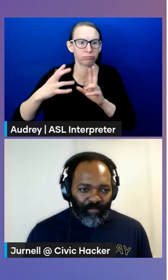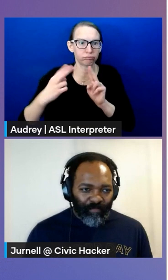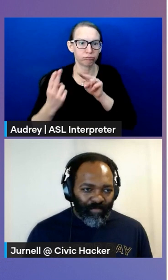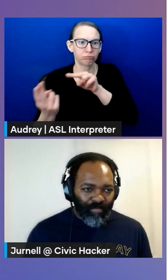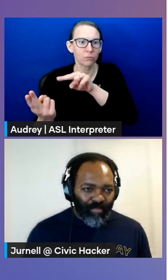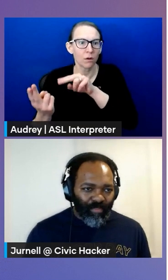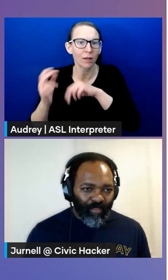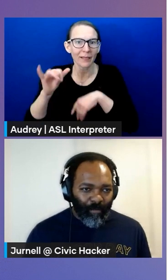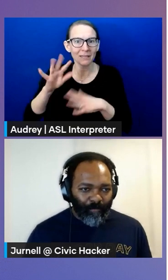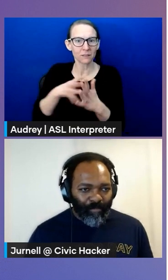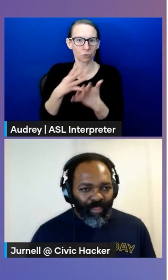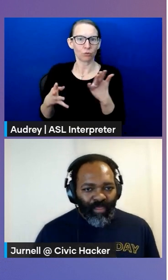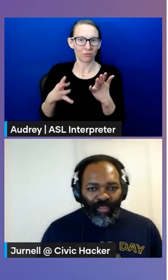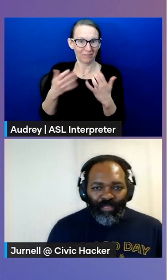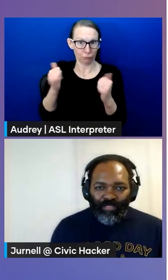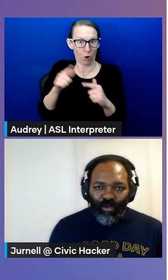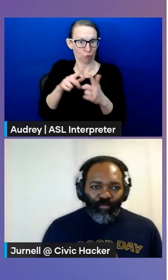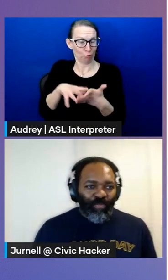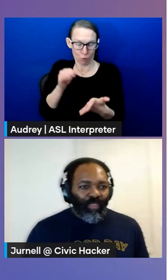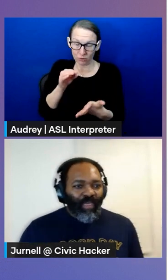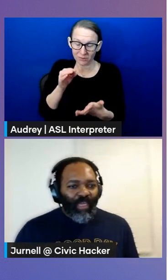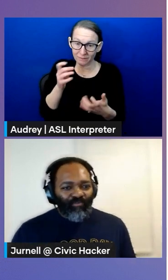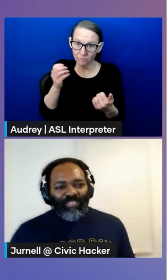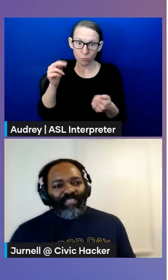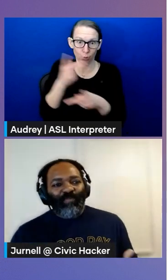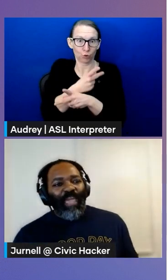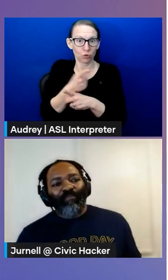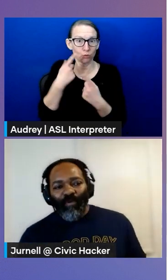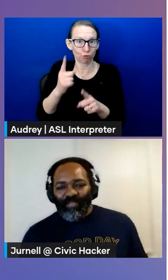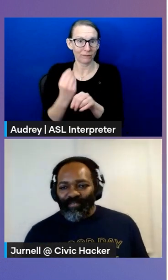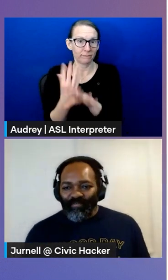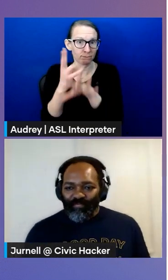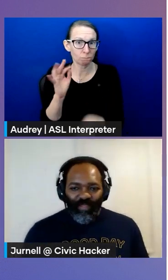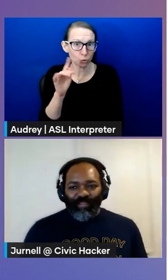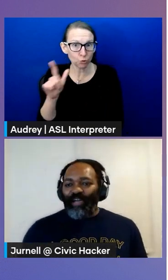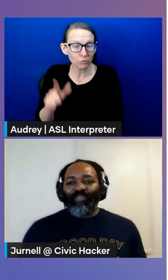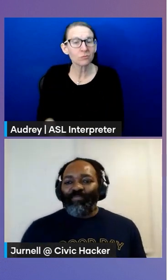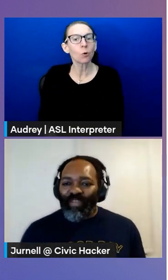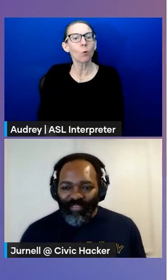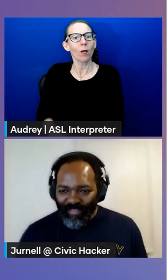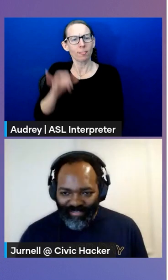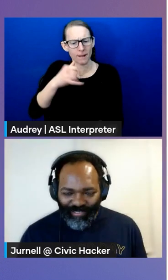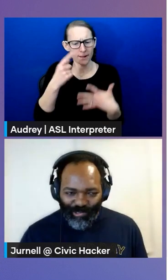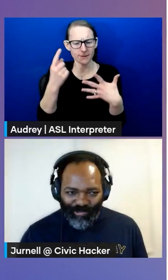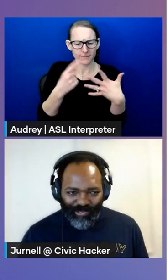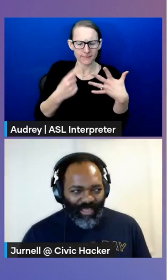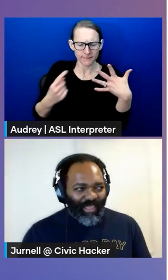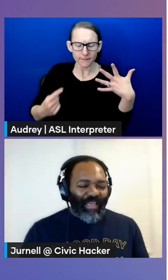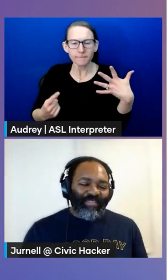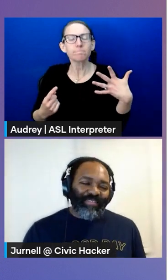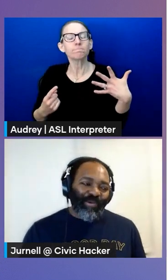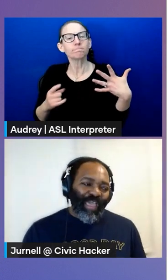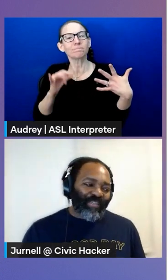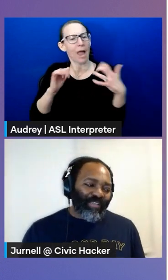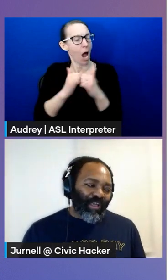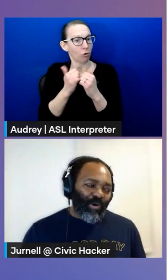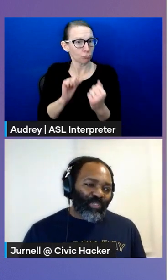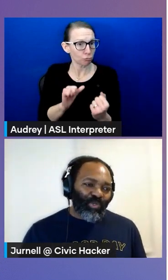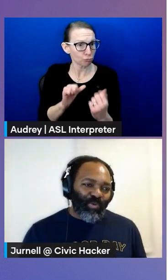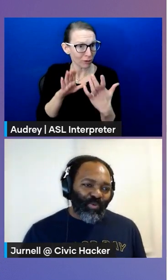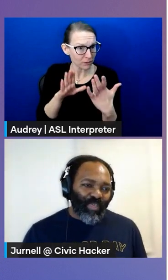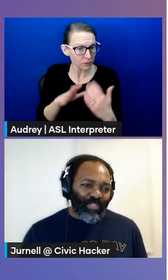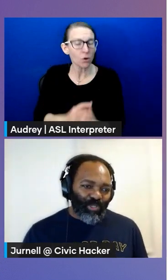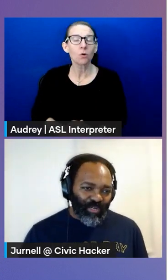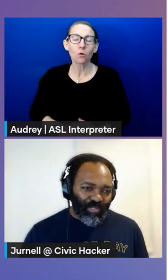virtually. Okay. So addressing these pain points, I've done many things at school. So as a